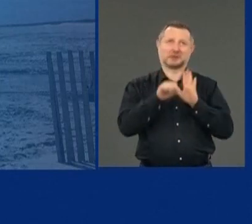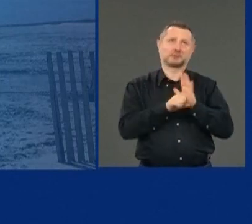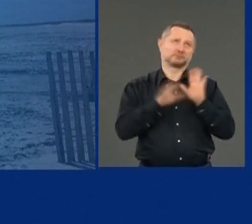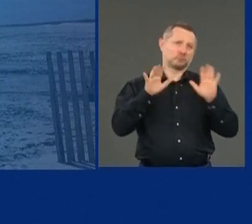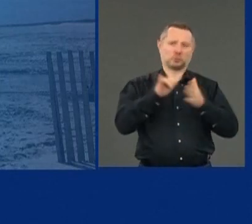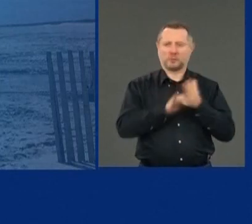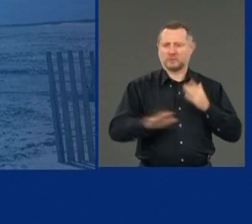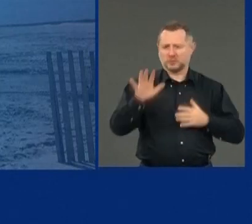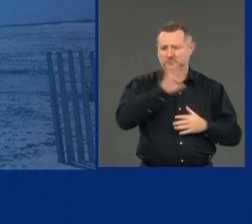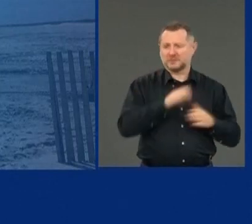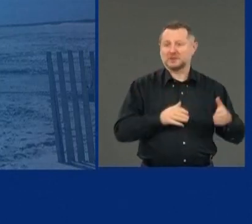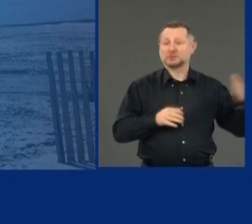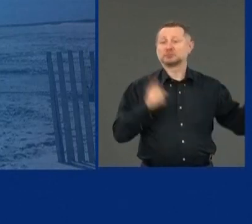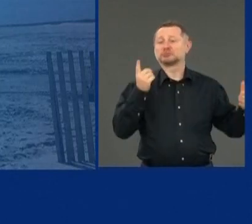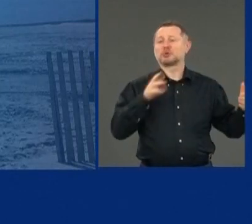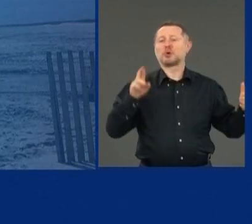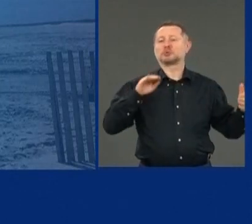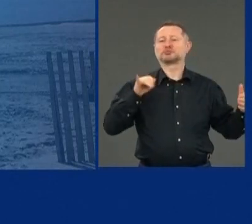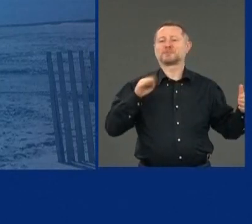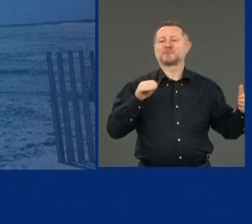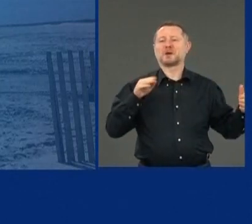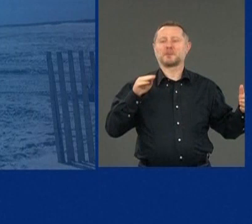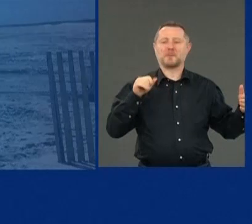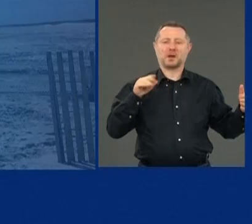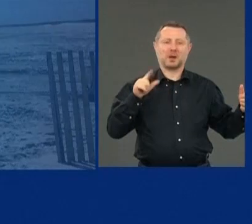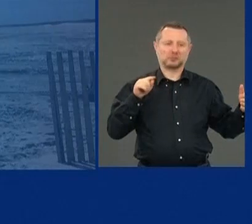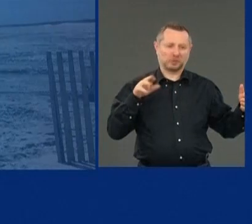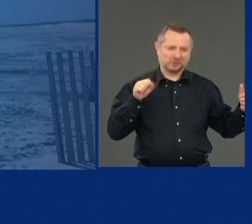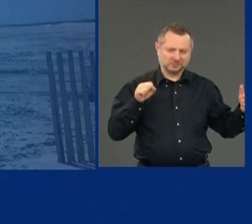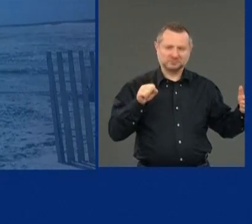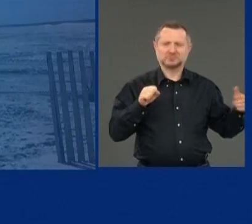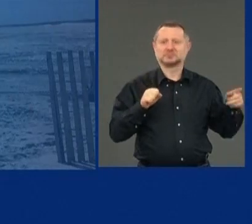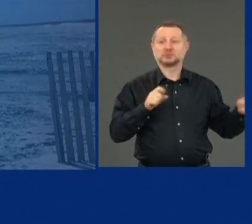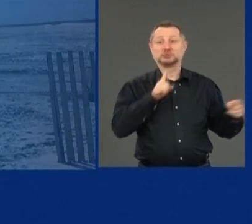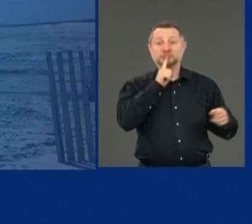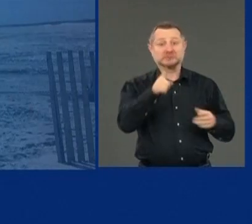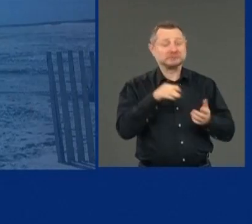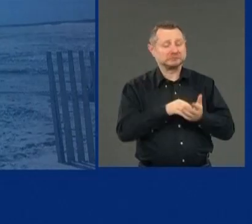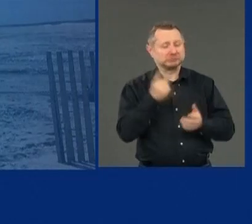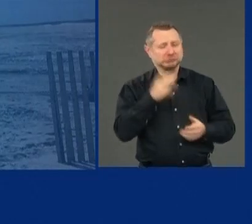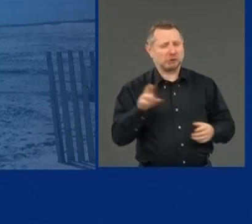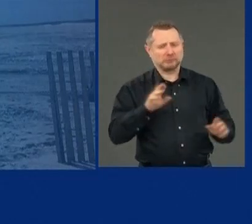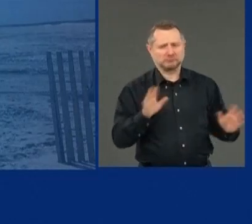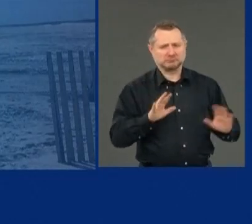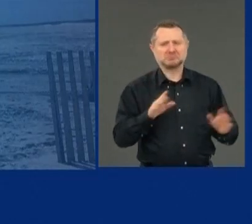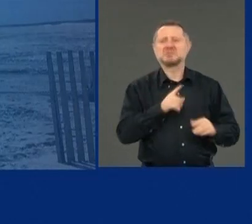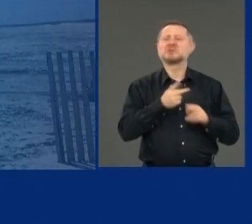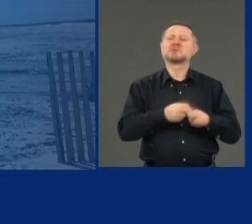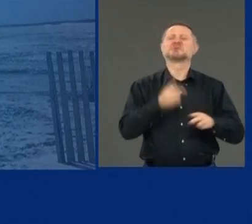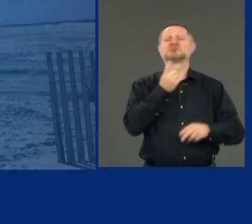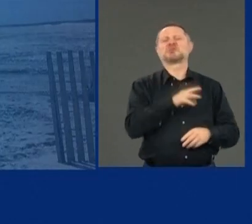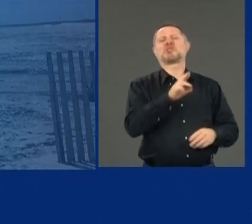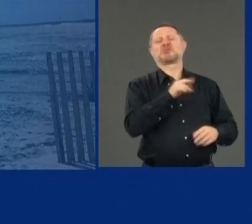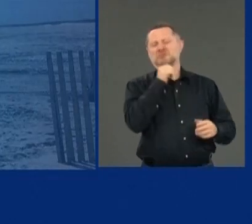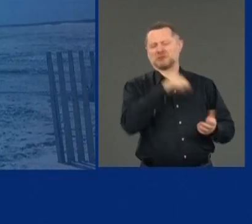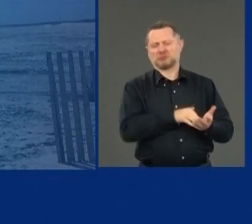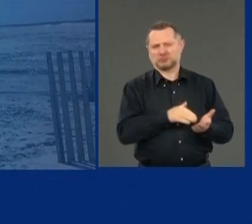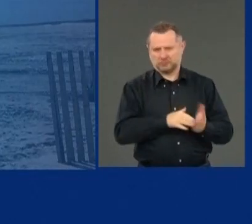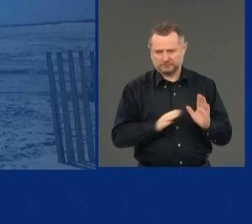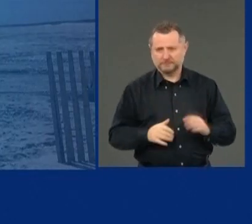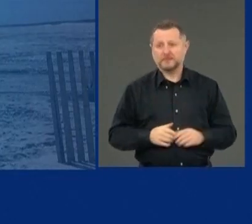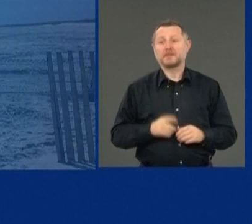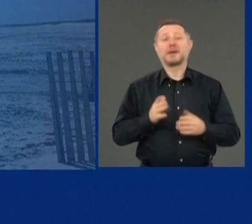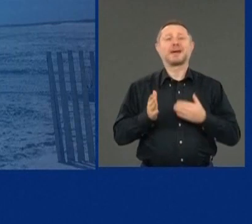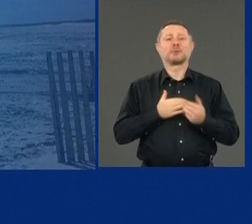Dr. Jim Malatras, who is not a real doctor, but he likes to be called doctor. So we're at the